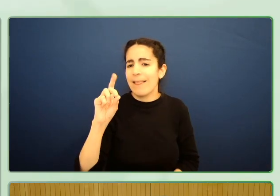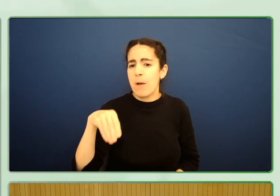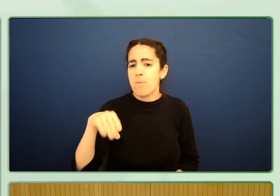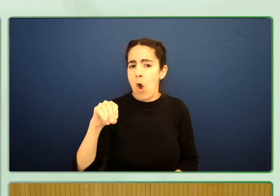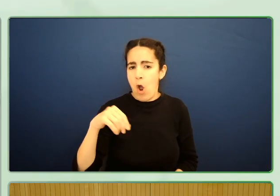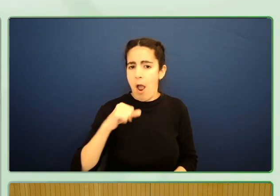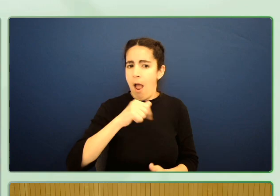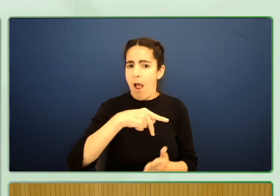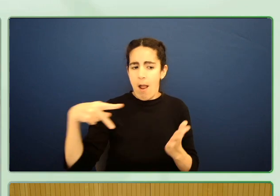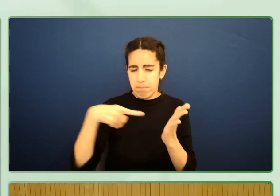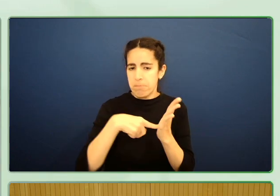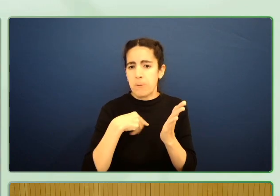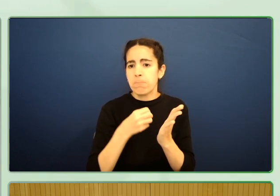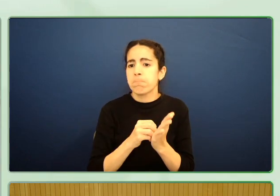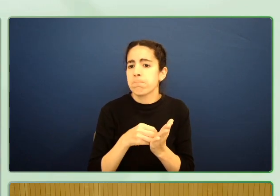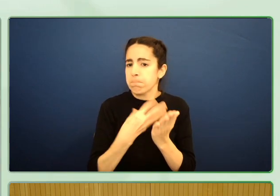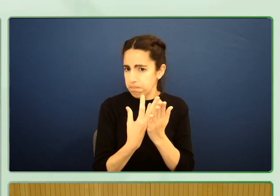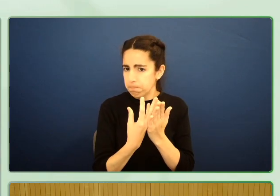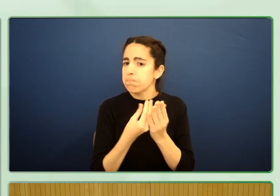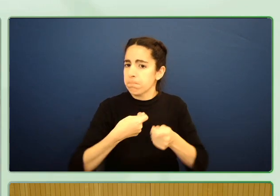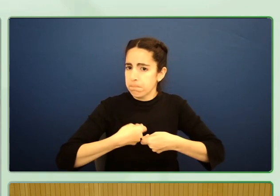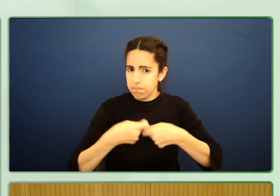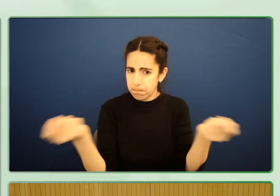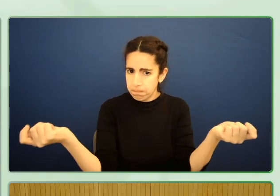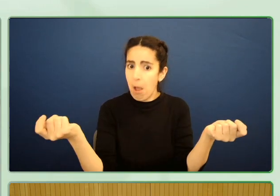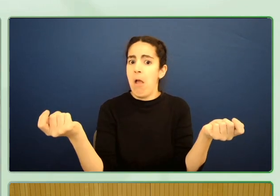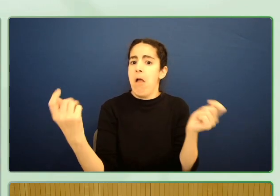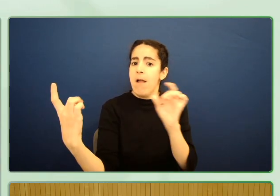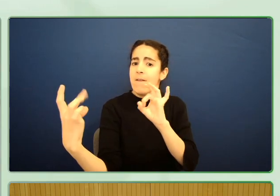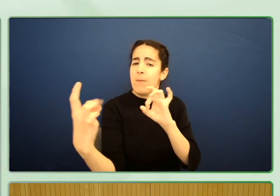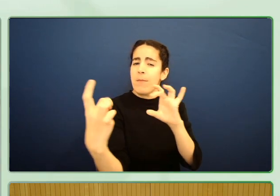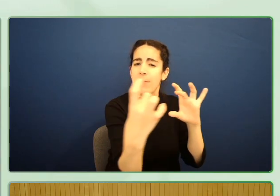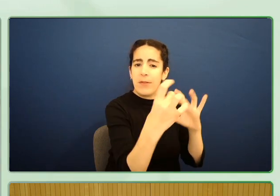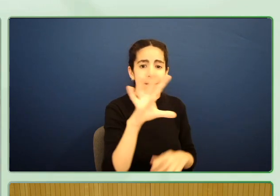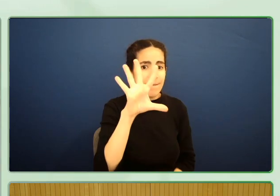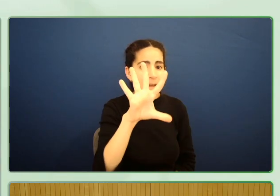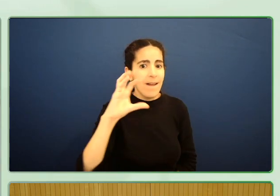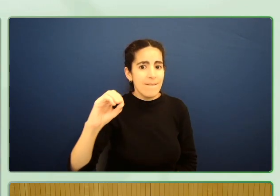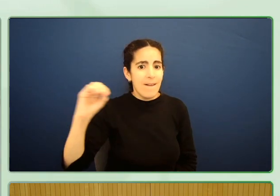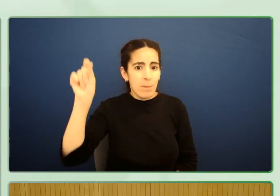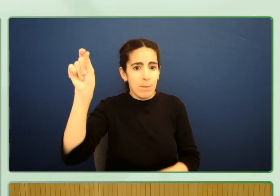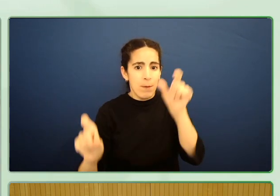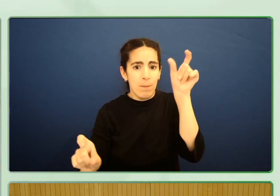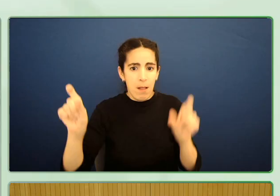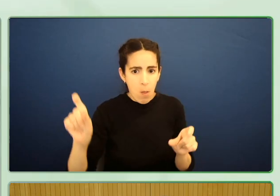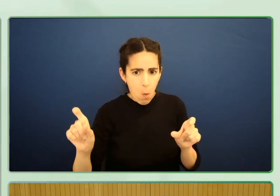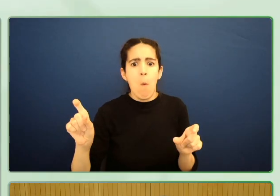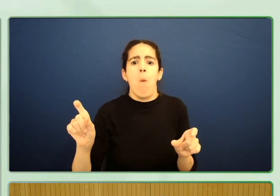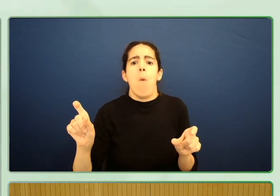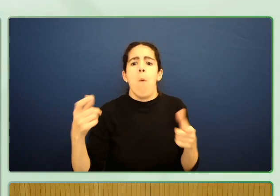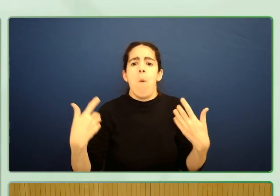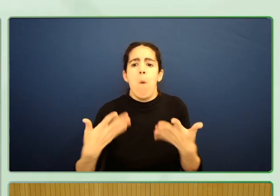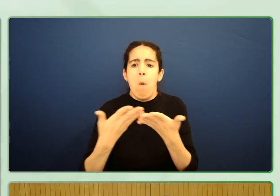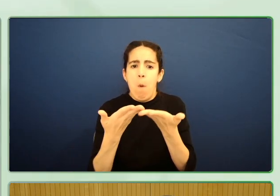It's a lot of people working on that. And also, fortunately, I met a lot of psychologists,